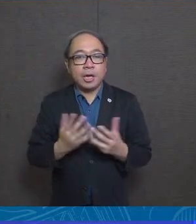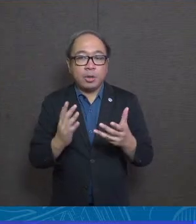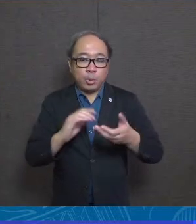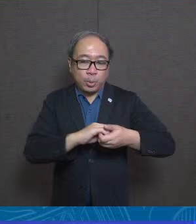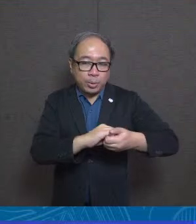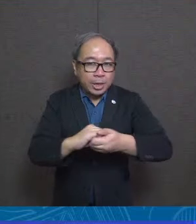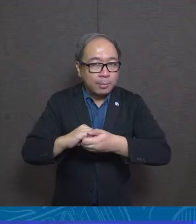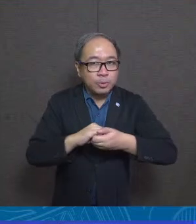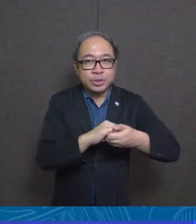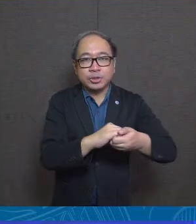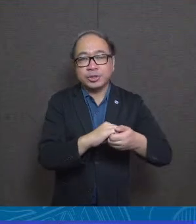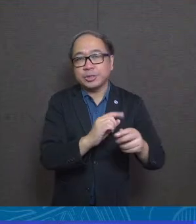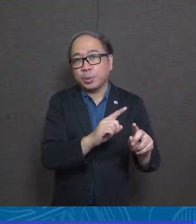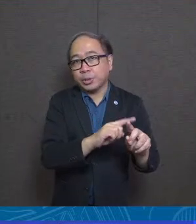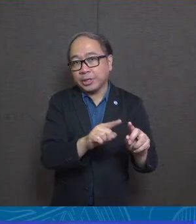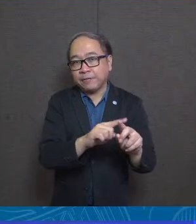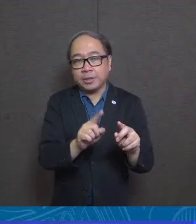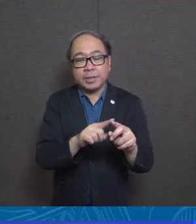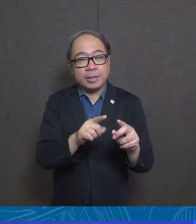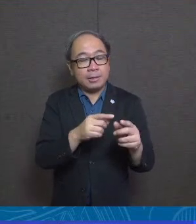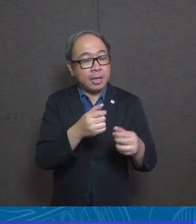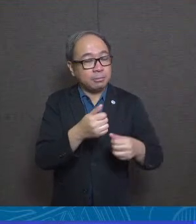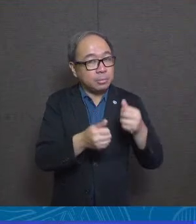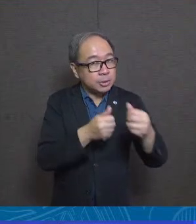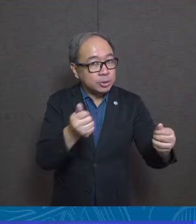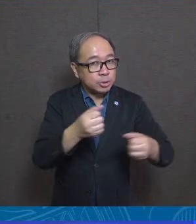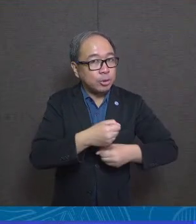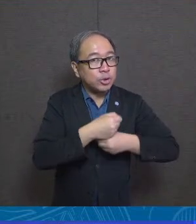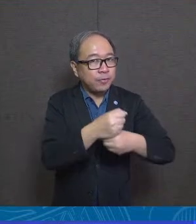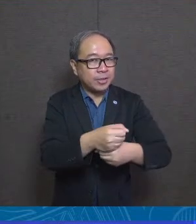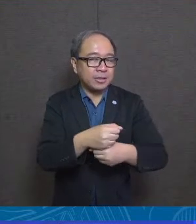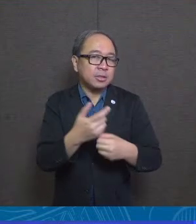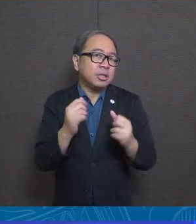inclusion of different stakeholders, flexibility, reminding ourselves that